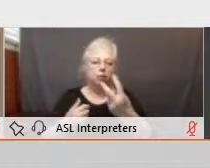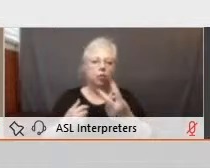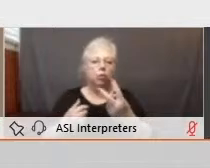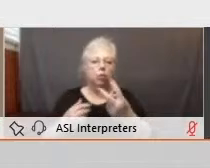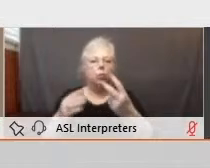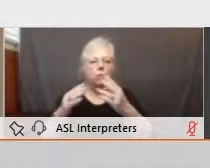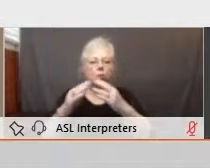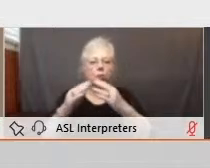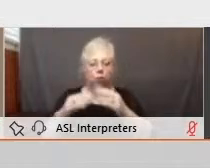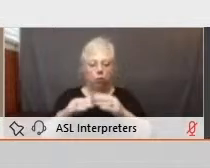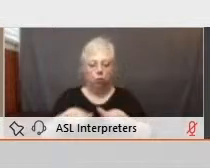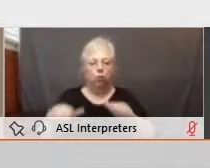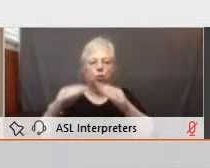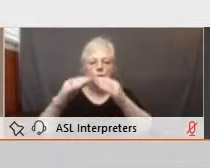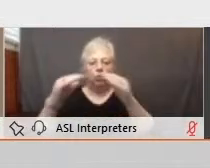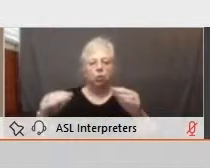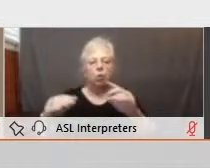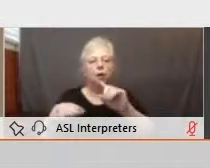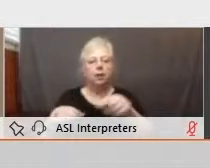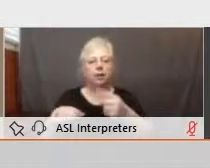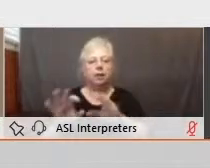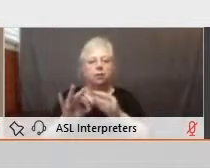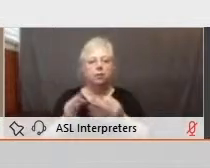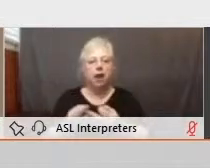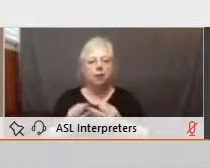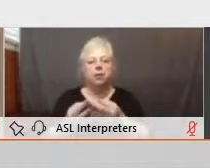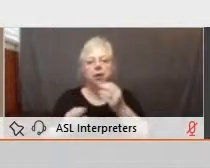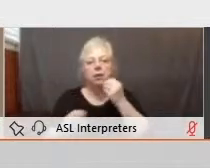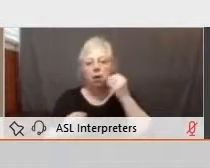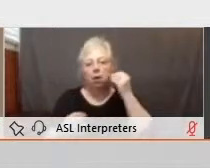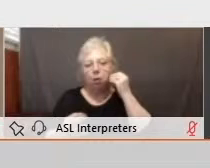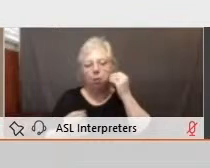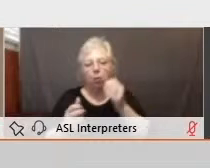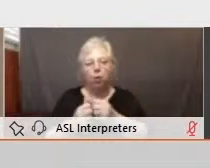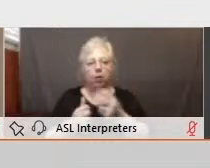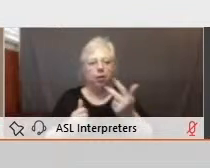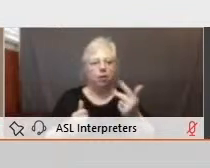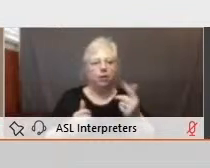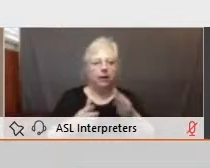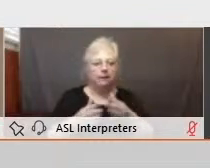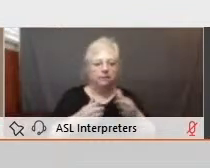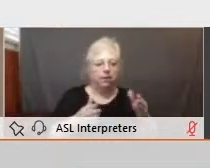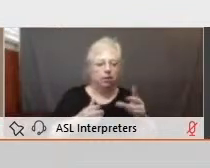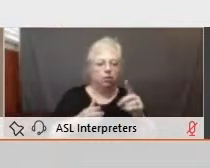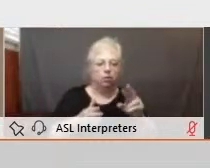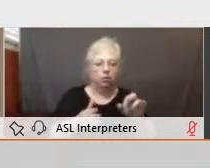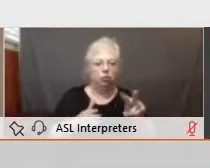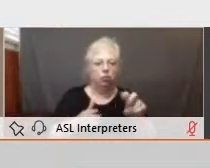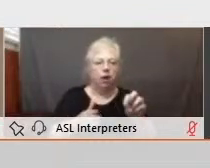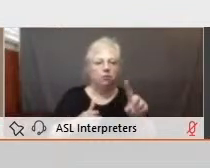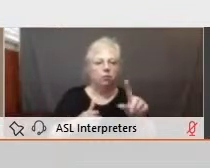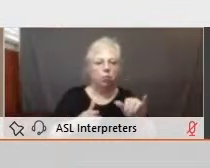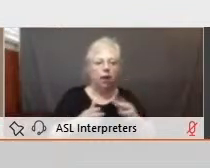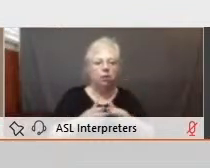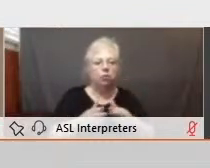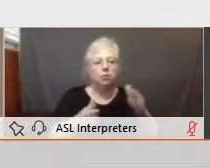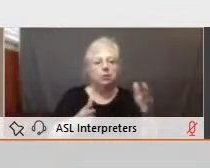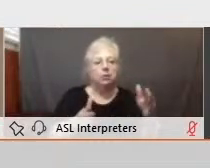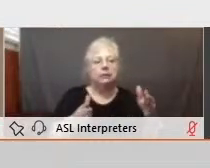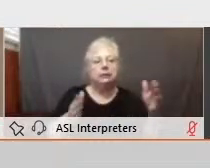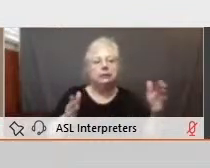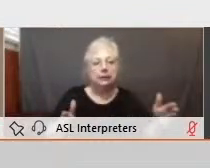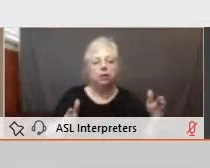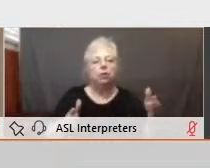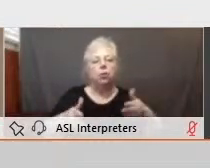single-family residence served by a 13-foot wide driveway which widens to access an existing